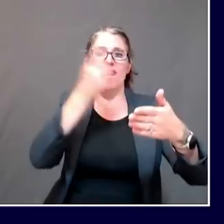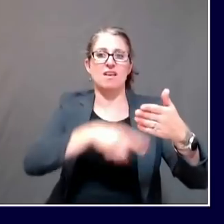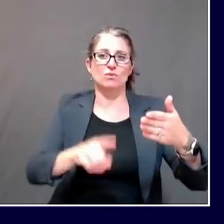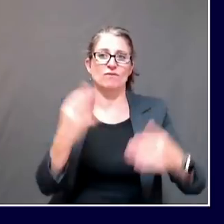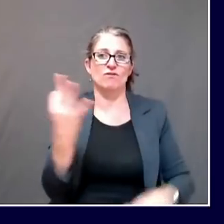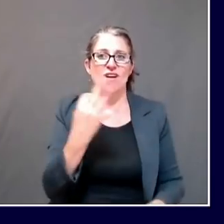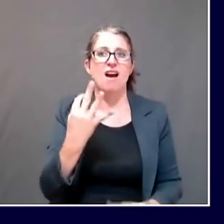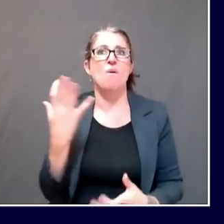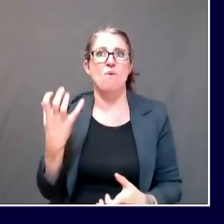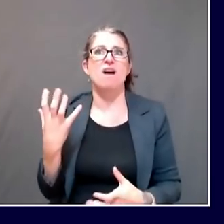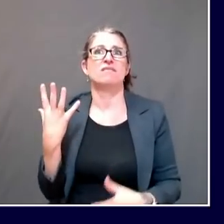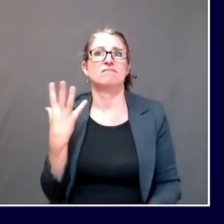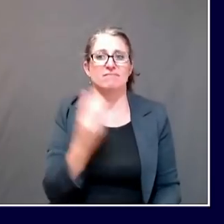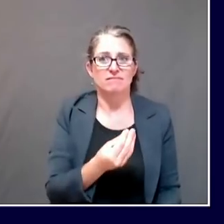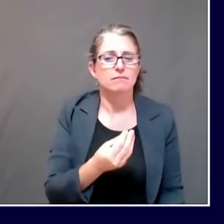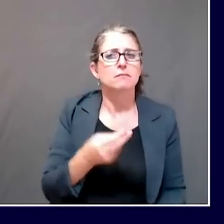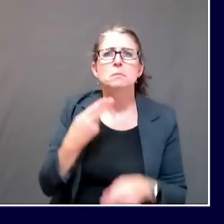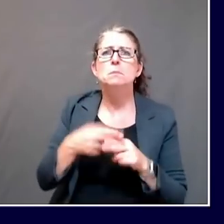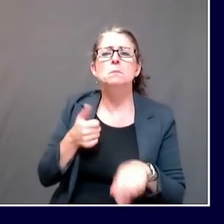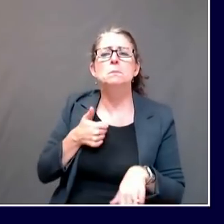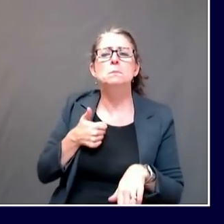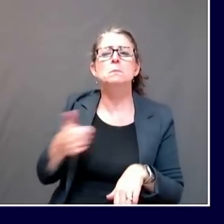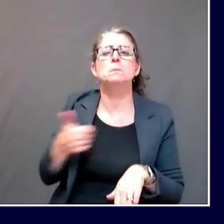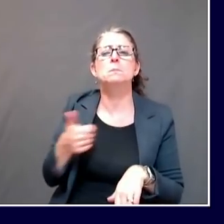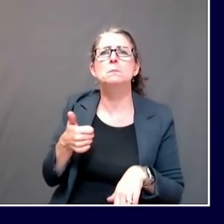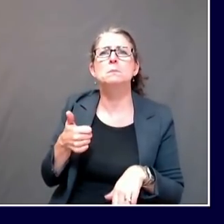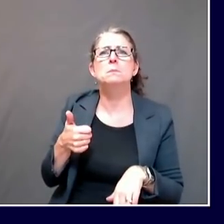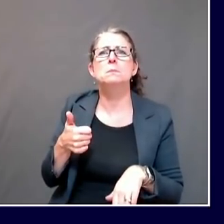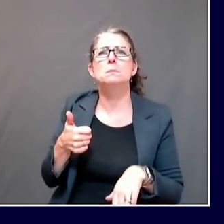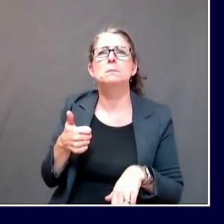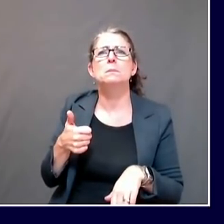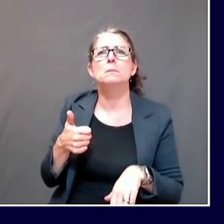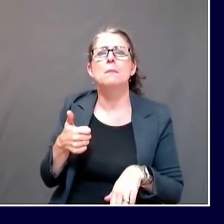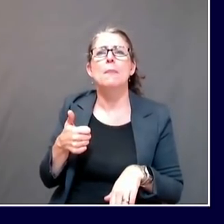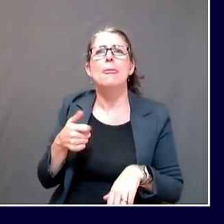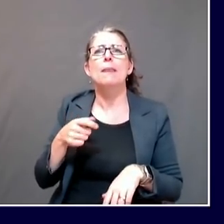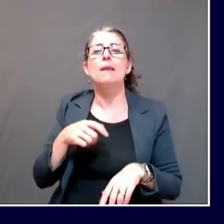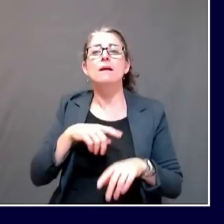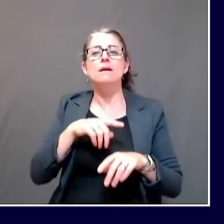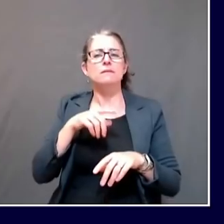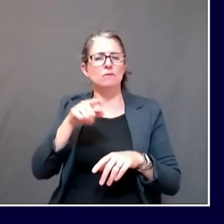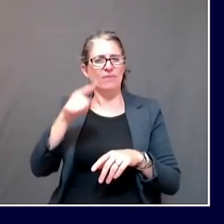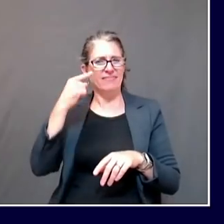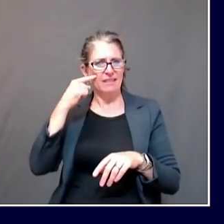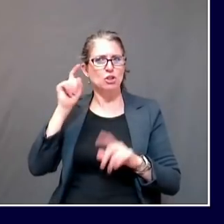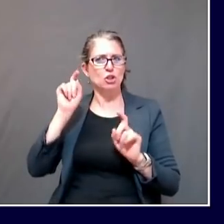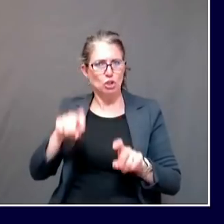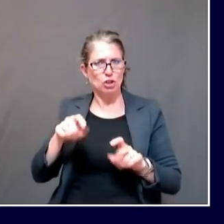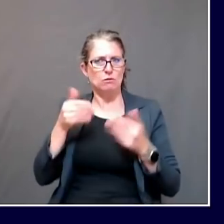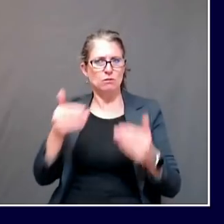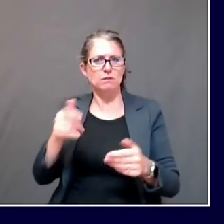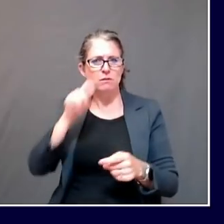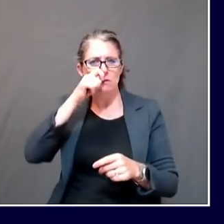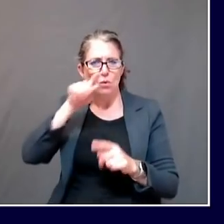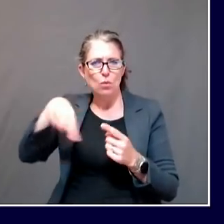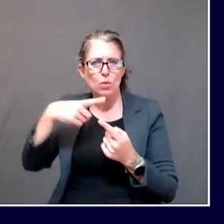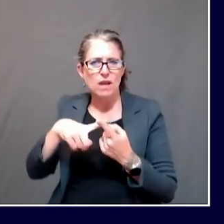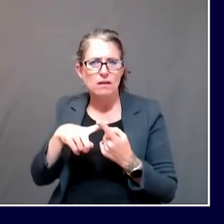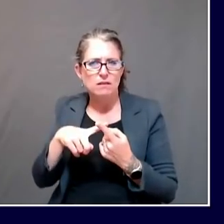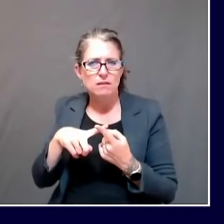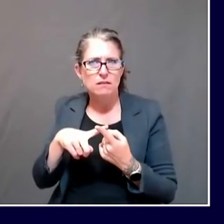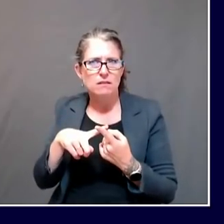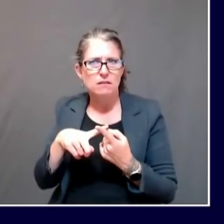also facing another barrier where the hospital that is located near her is saying she still needs a reference to